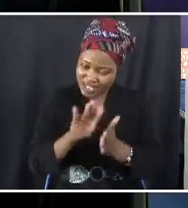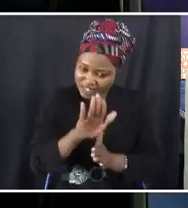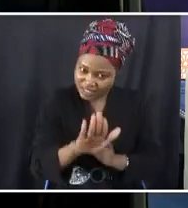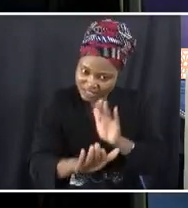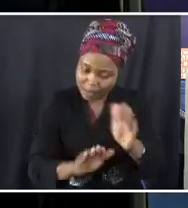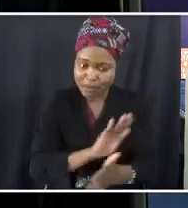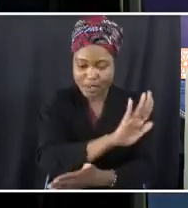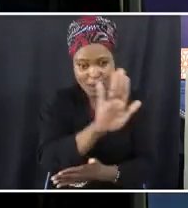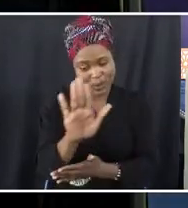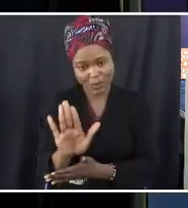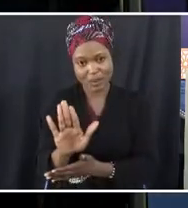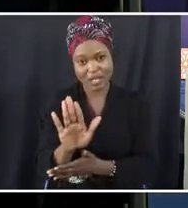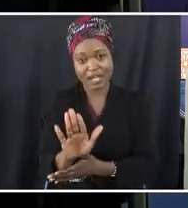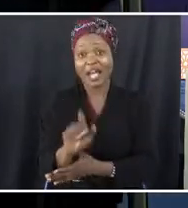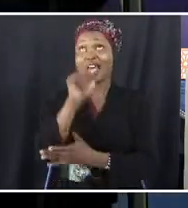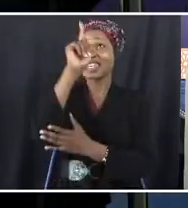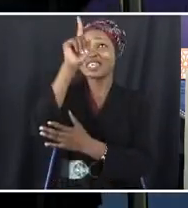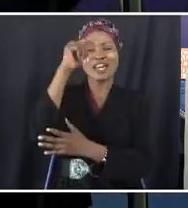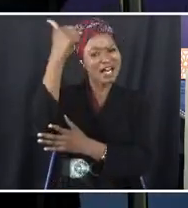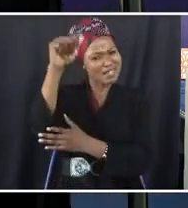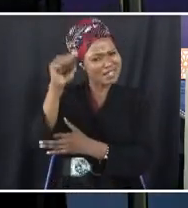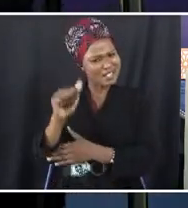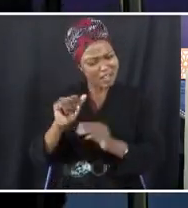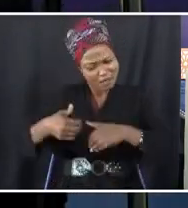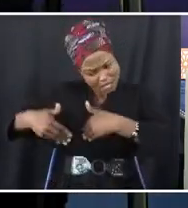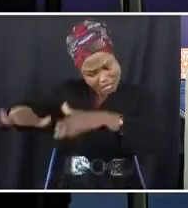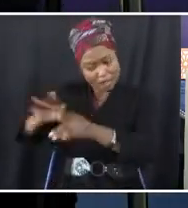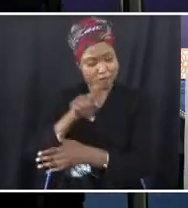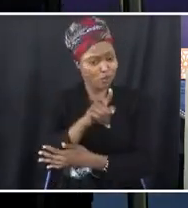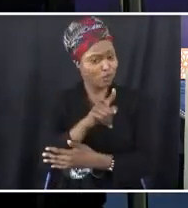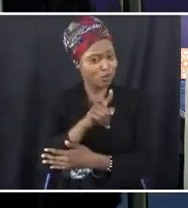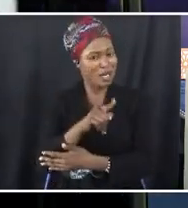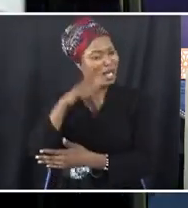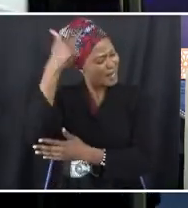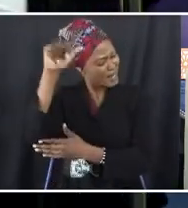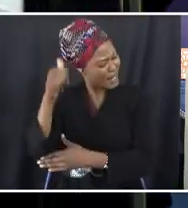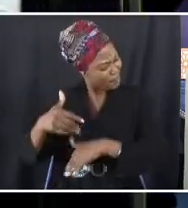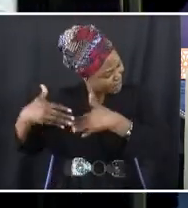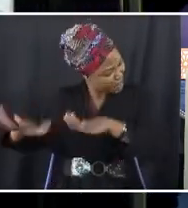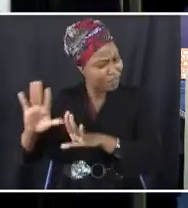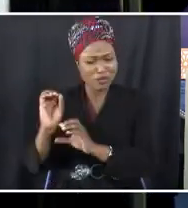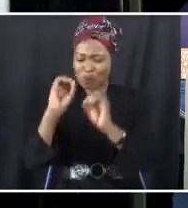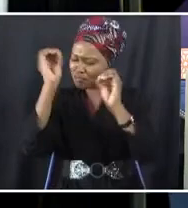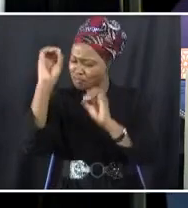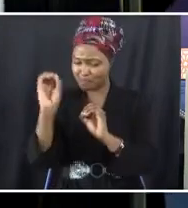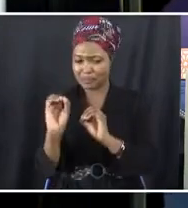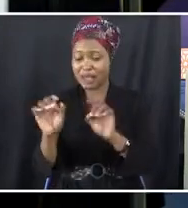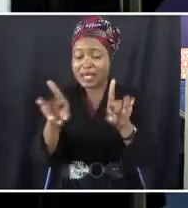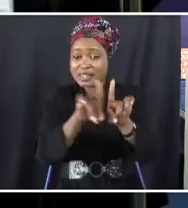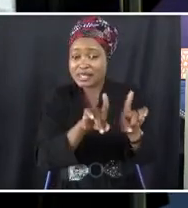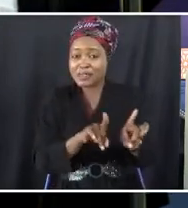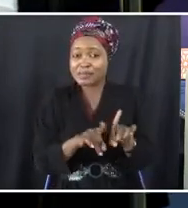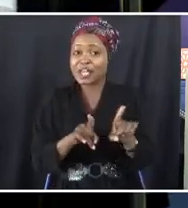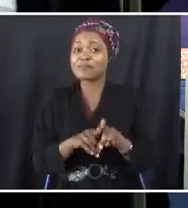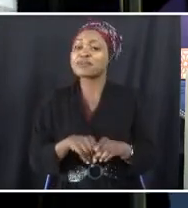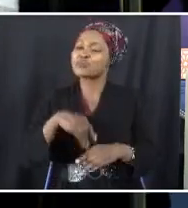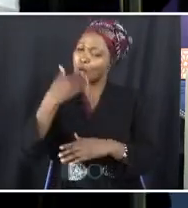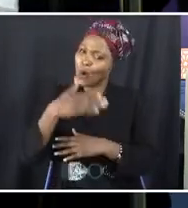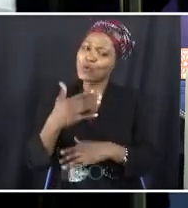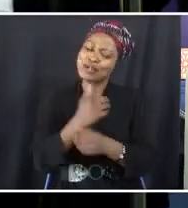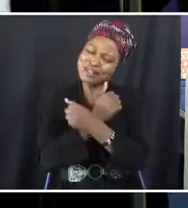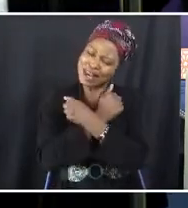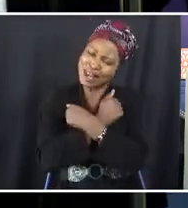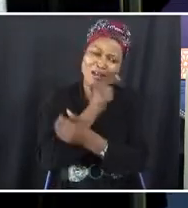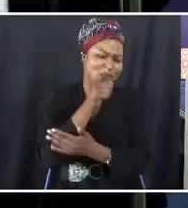way. He has never left you. He will never leave you. And is too stubborn to leave